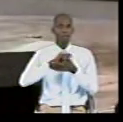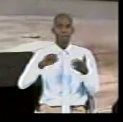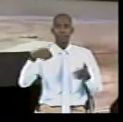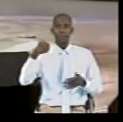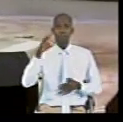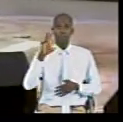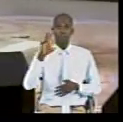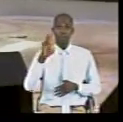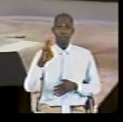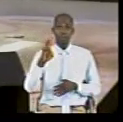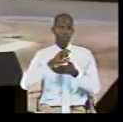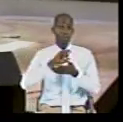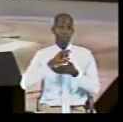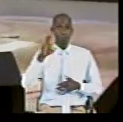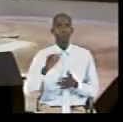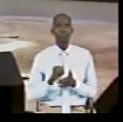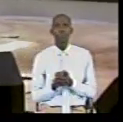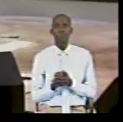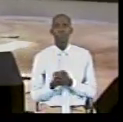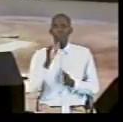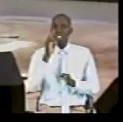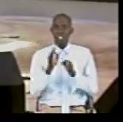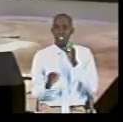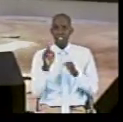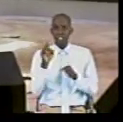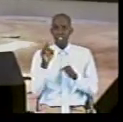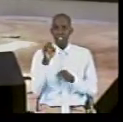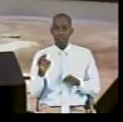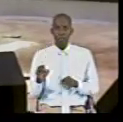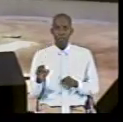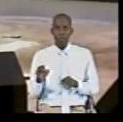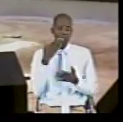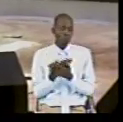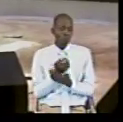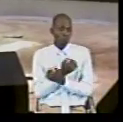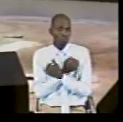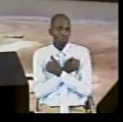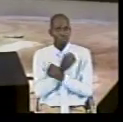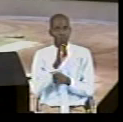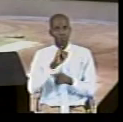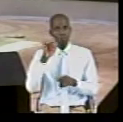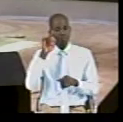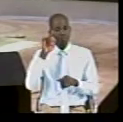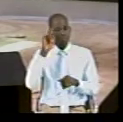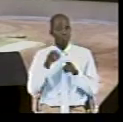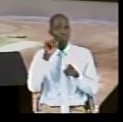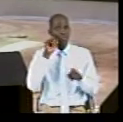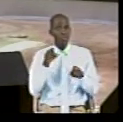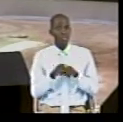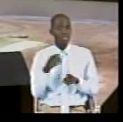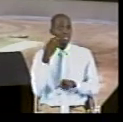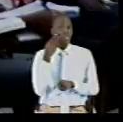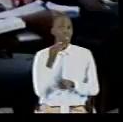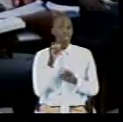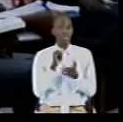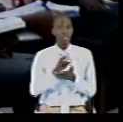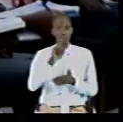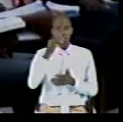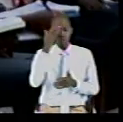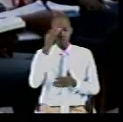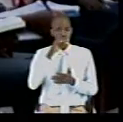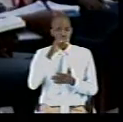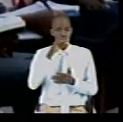verse 17 says, ye therefore, beloved, seeing ye know these things before,